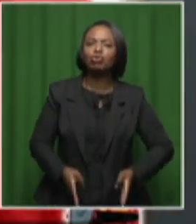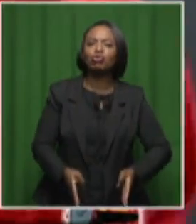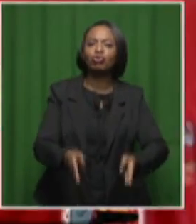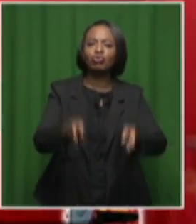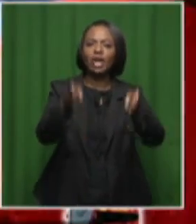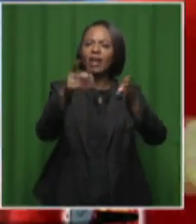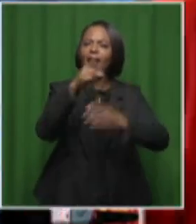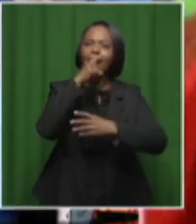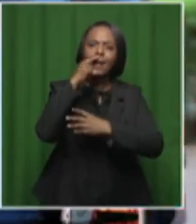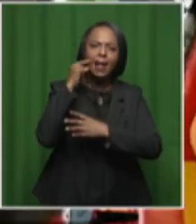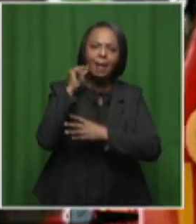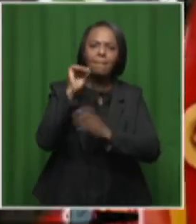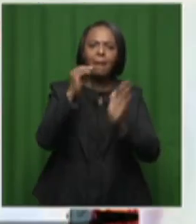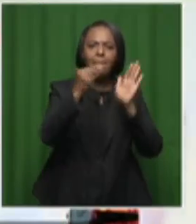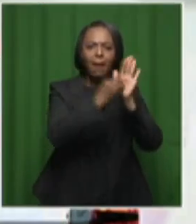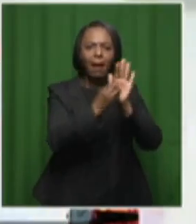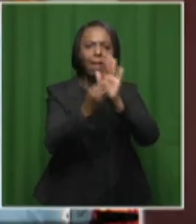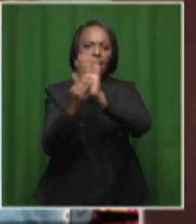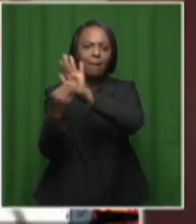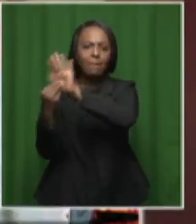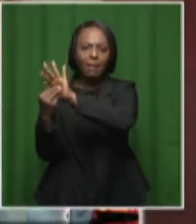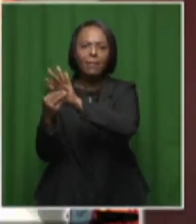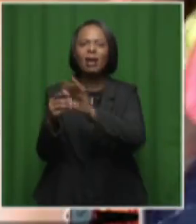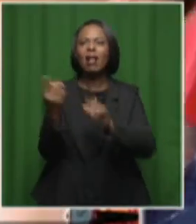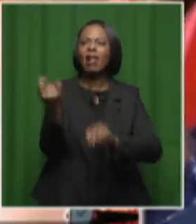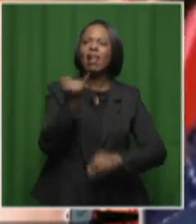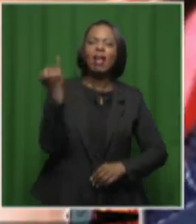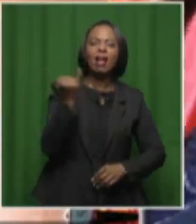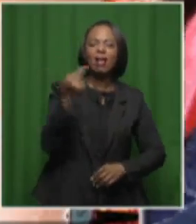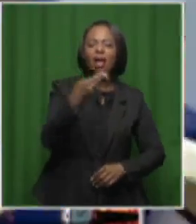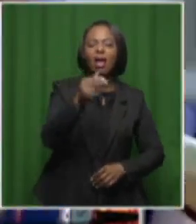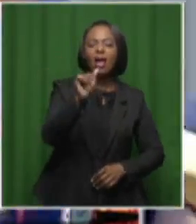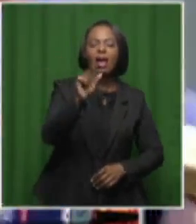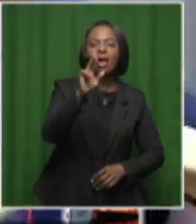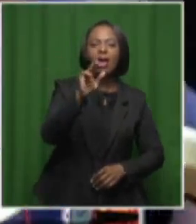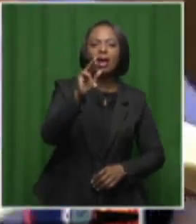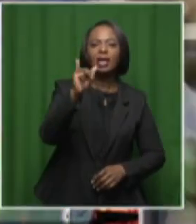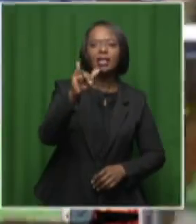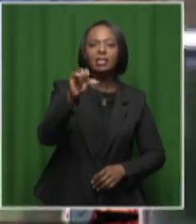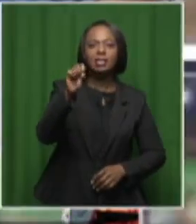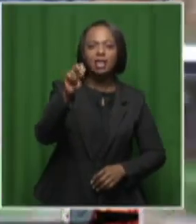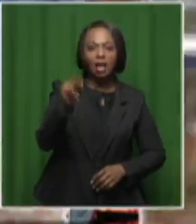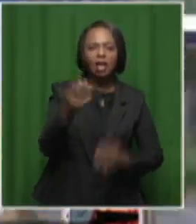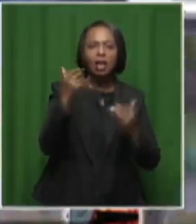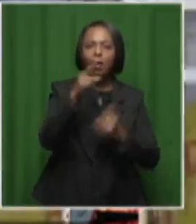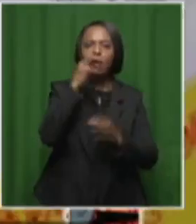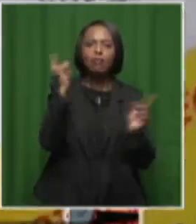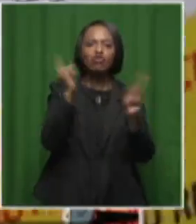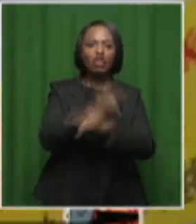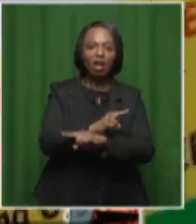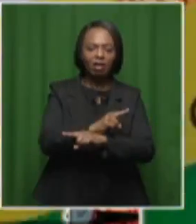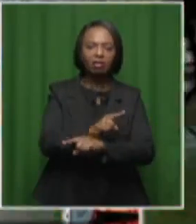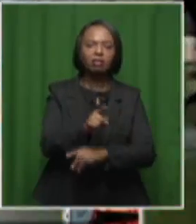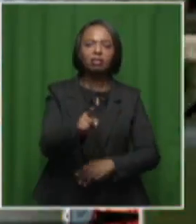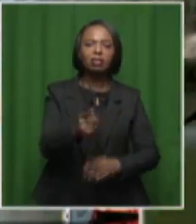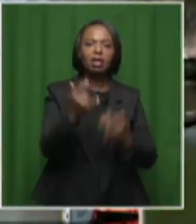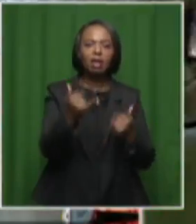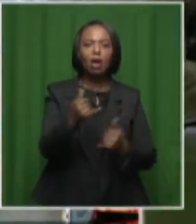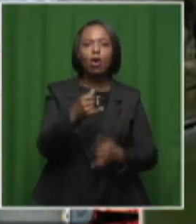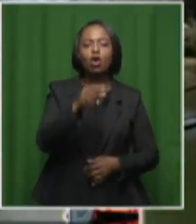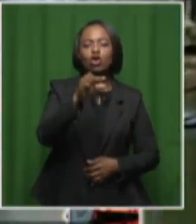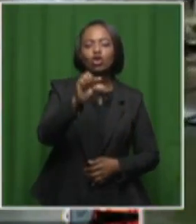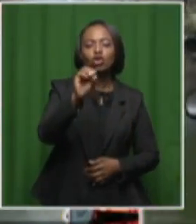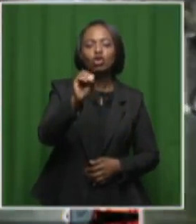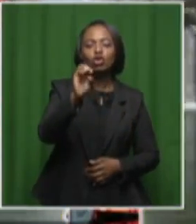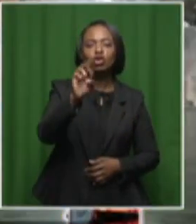they were named. For example, Harrison Street for me today took on a new meaning, listening to George